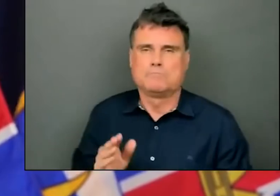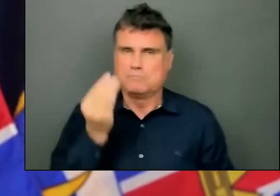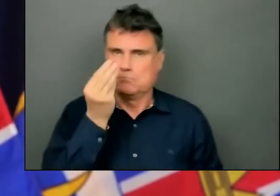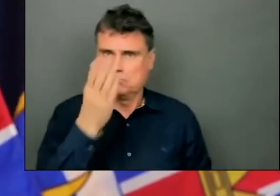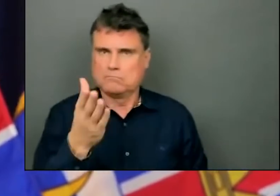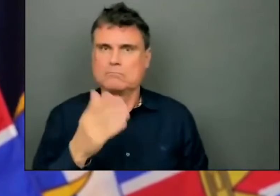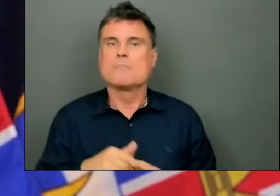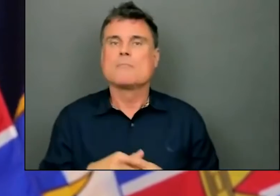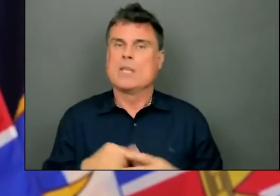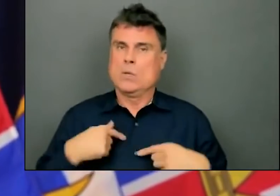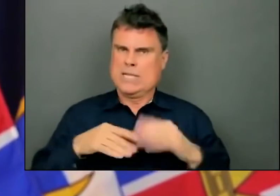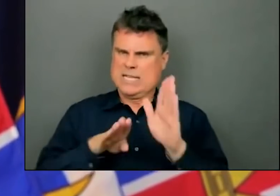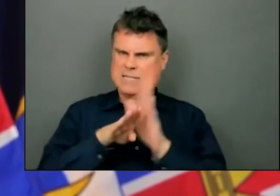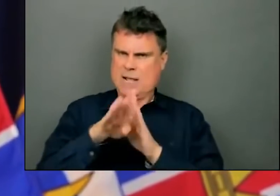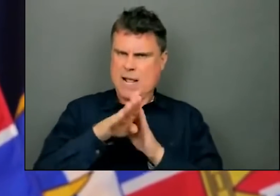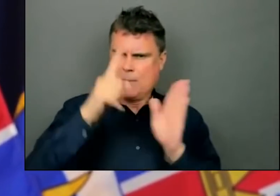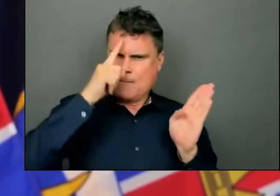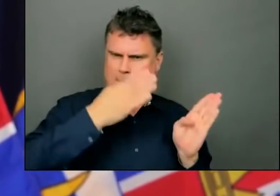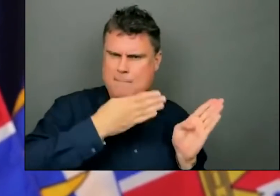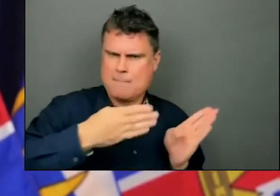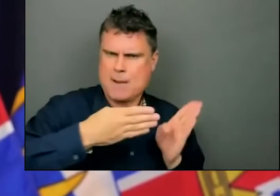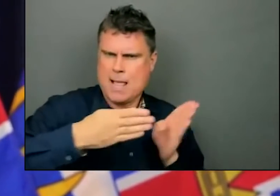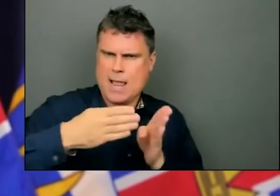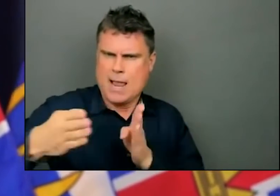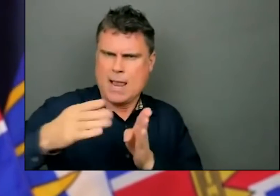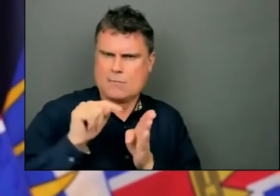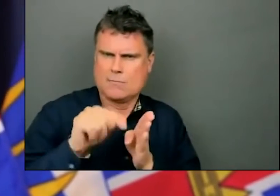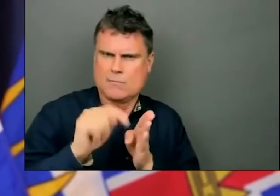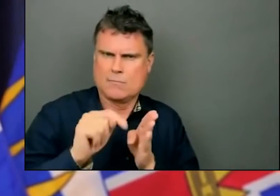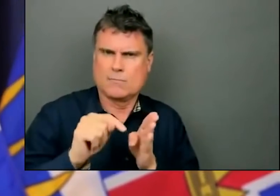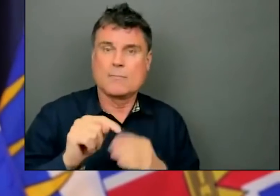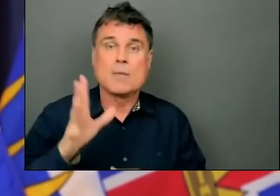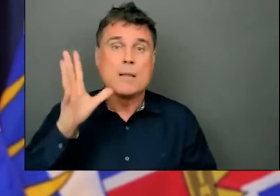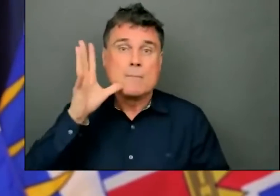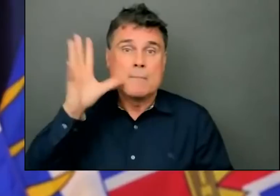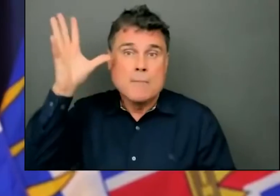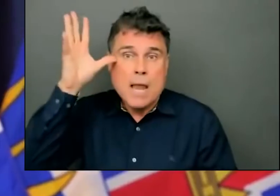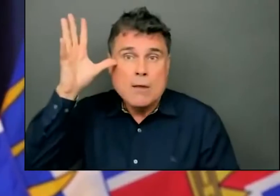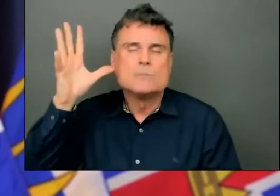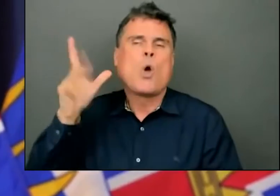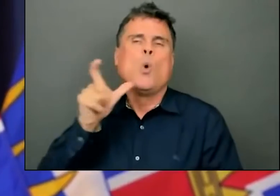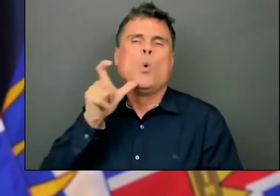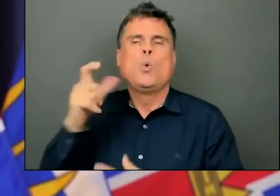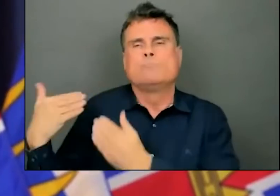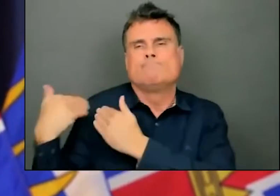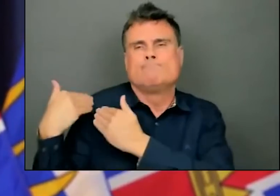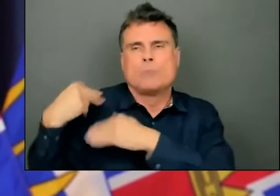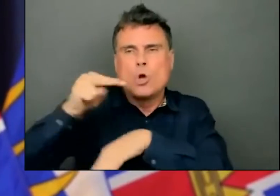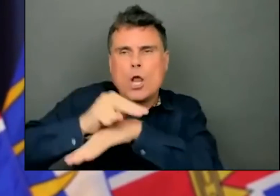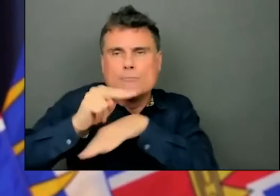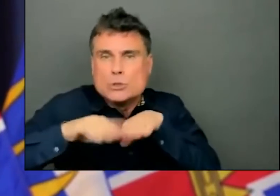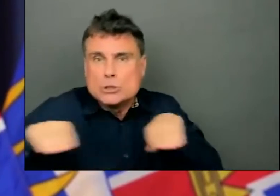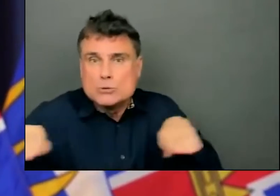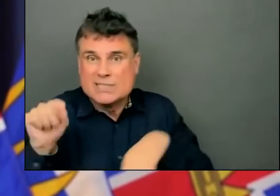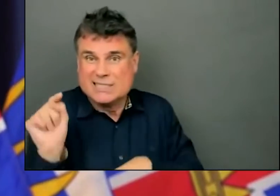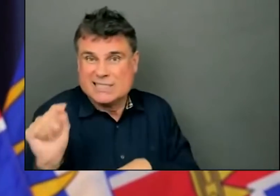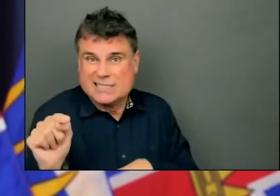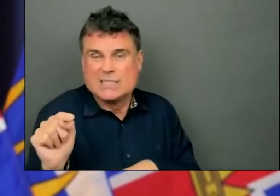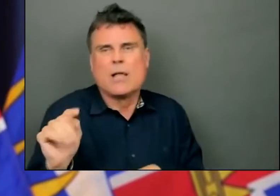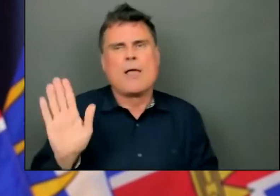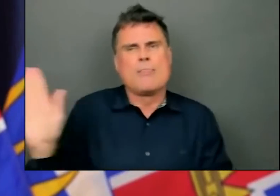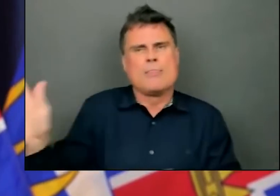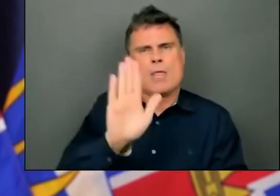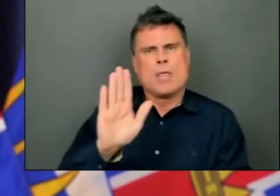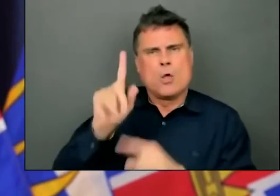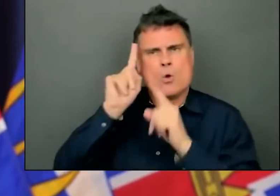and from guardians and from community members about what they were looking for in vaccinating children. So we have done